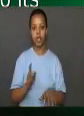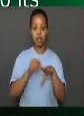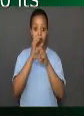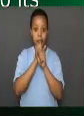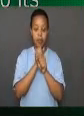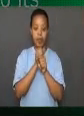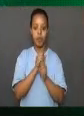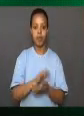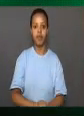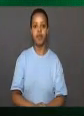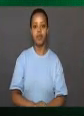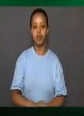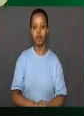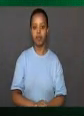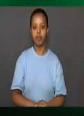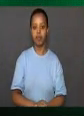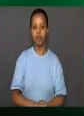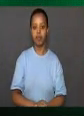Time's up!